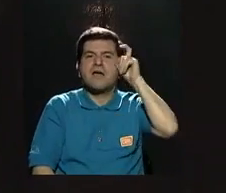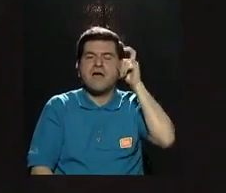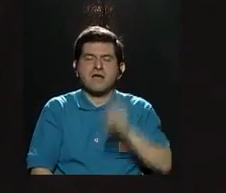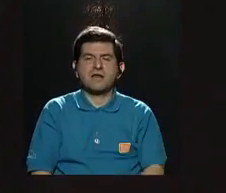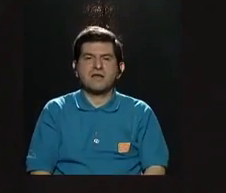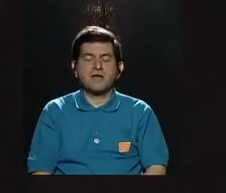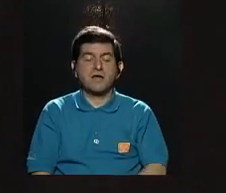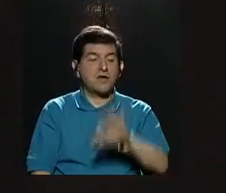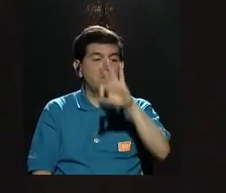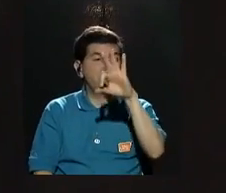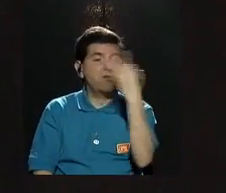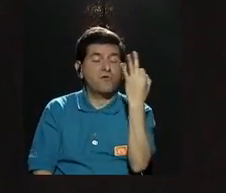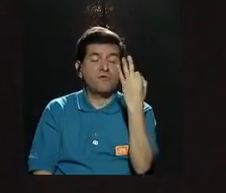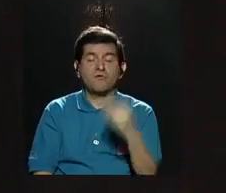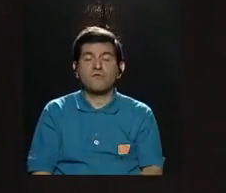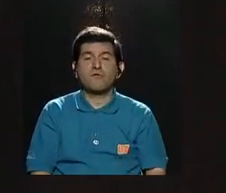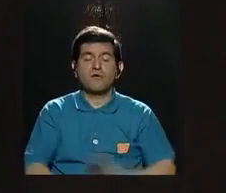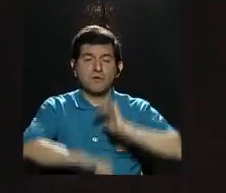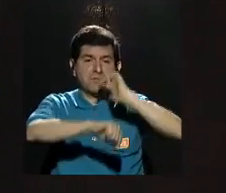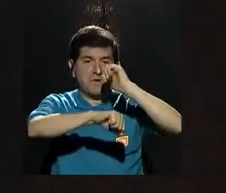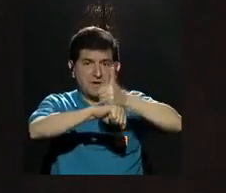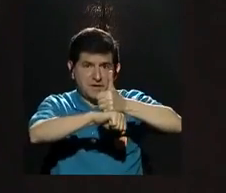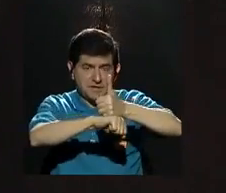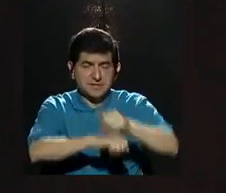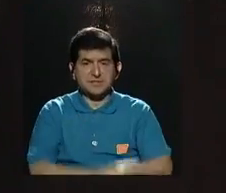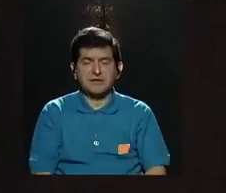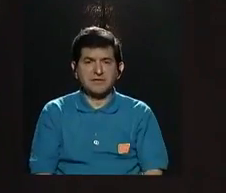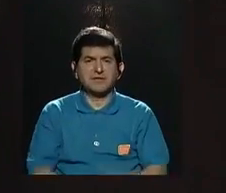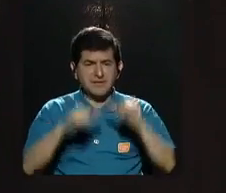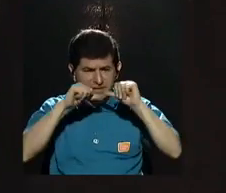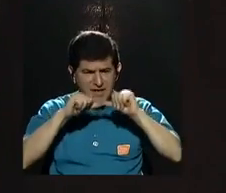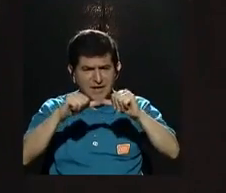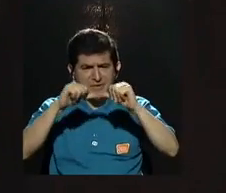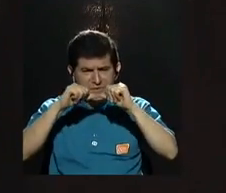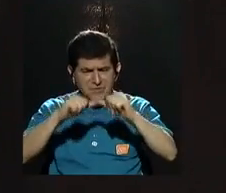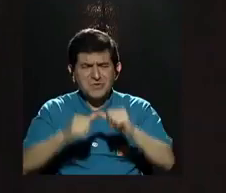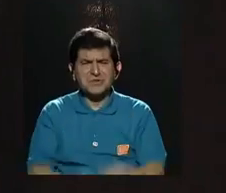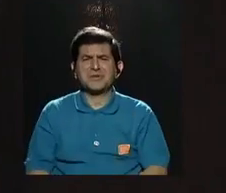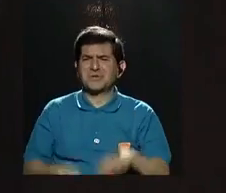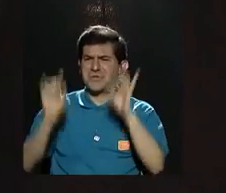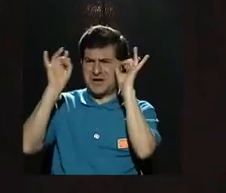remains racist and heteropatriarchal at its core?